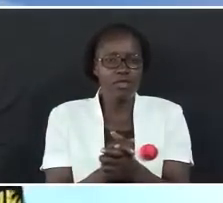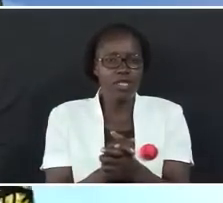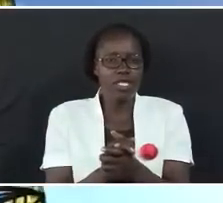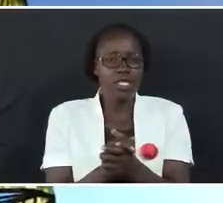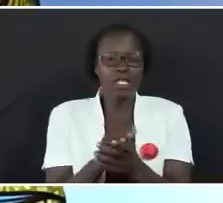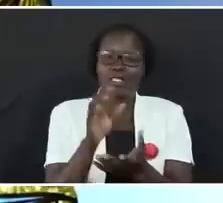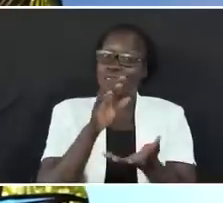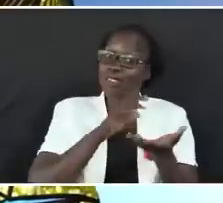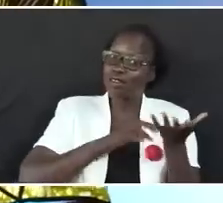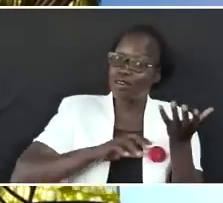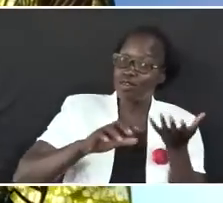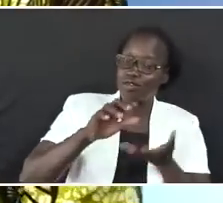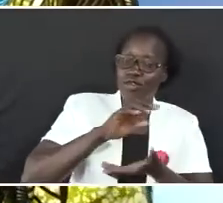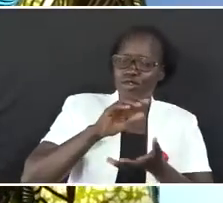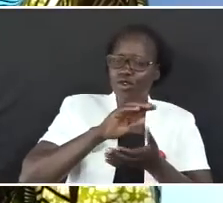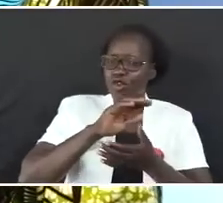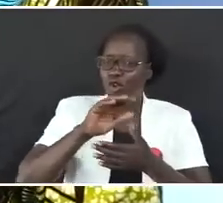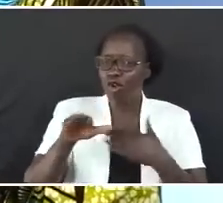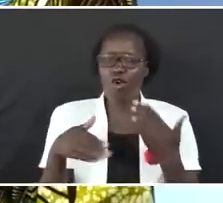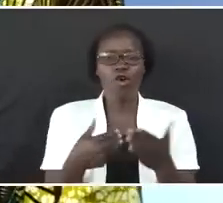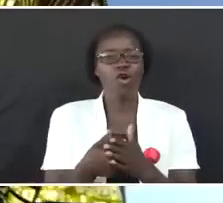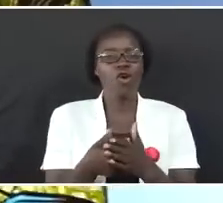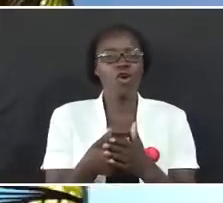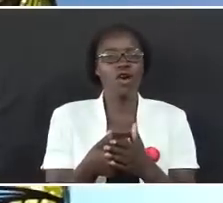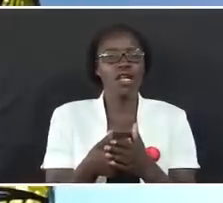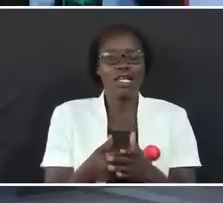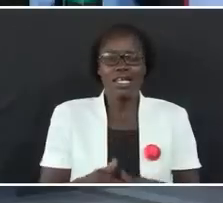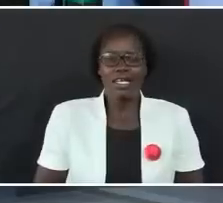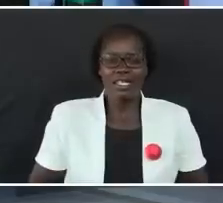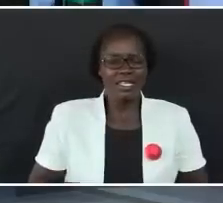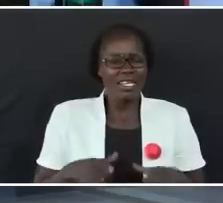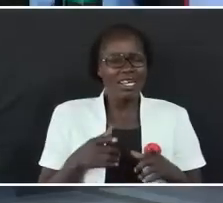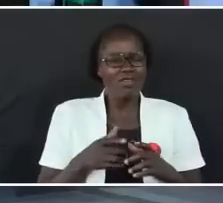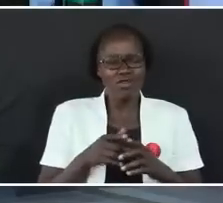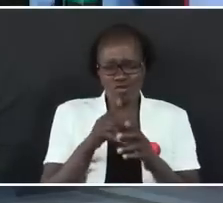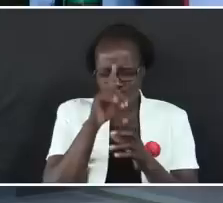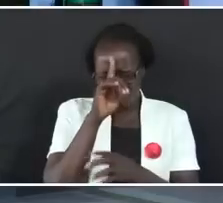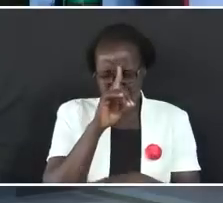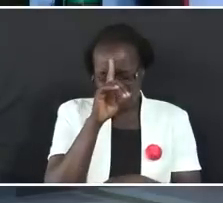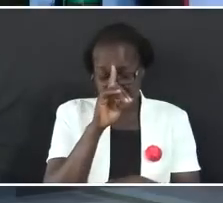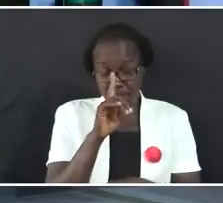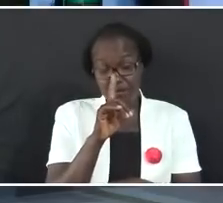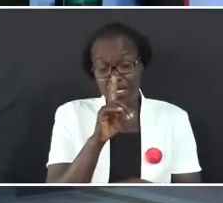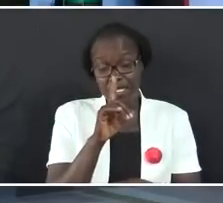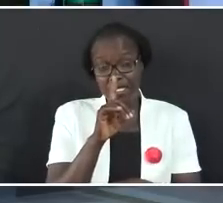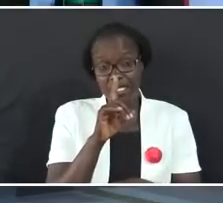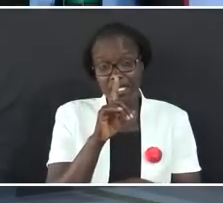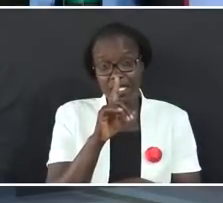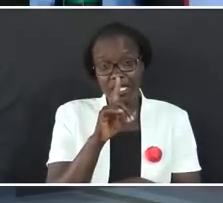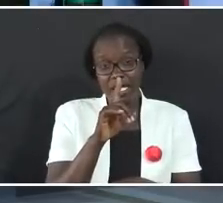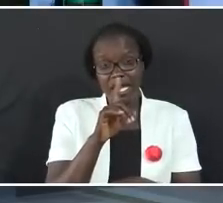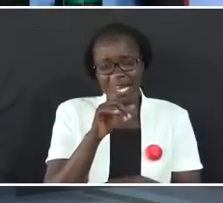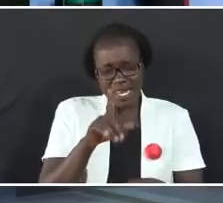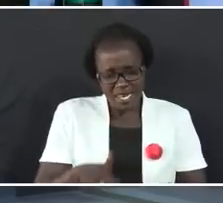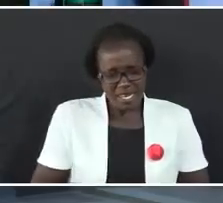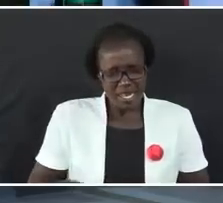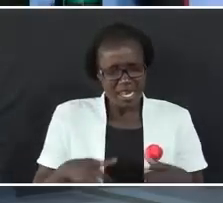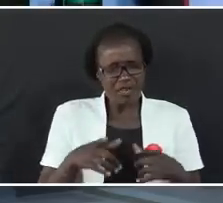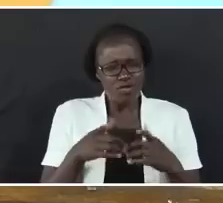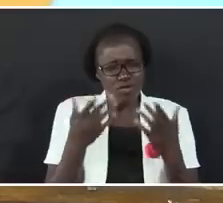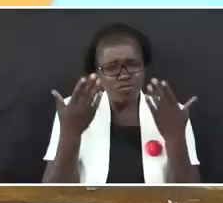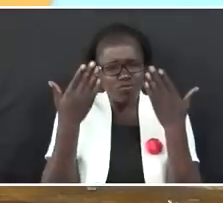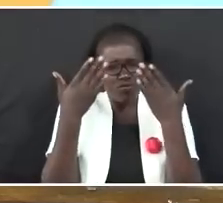There's confusion all over. Life has become so entangled. Life has become so